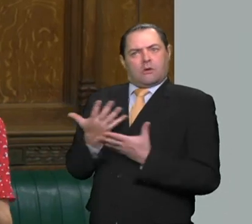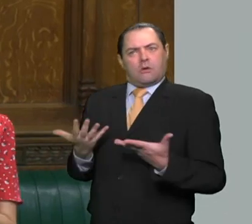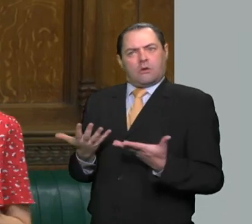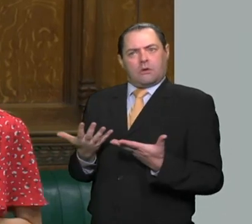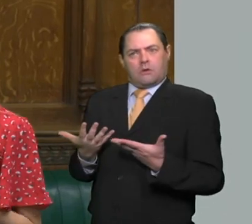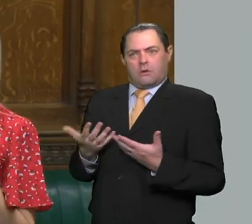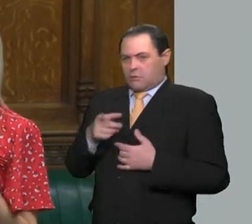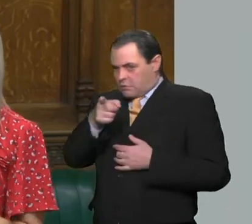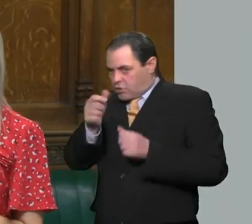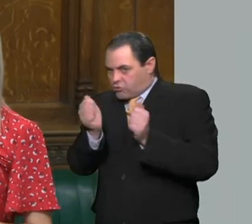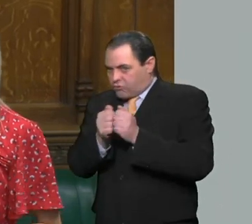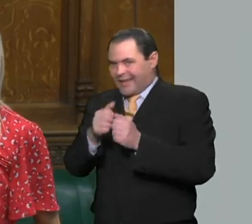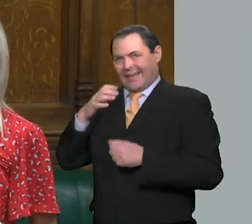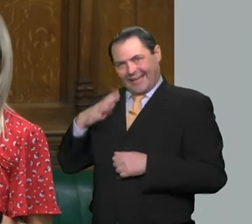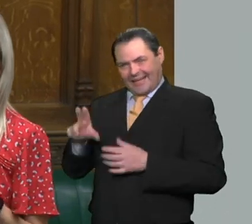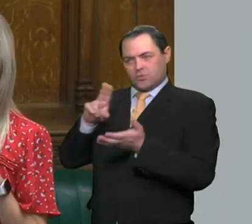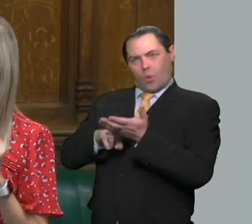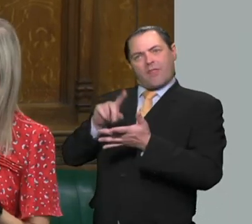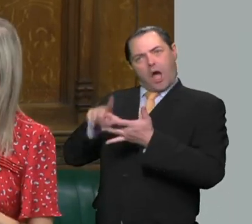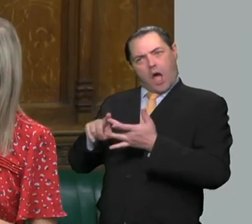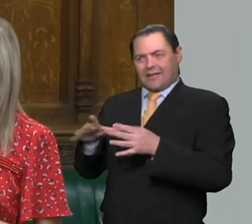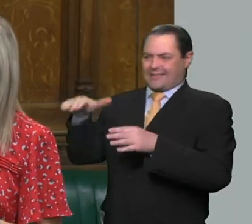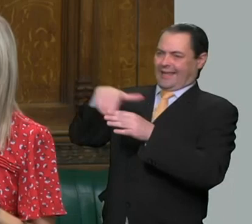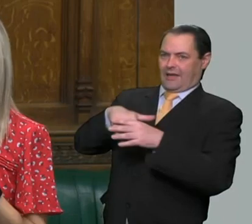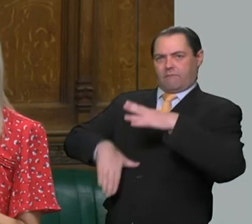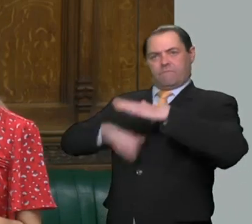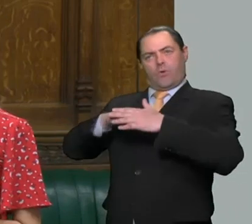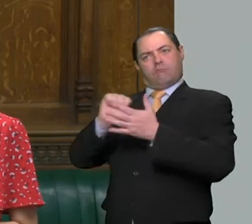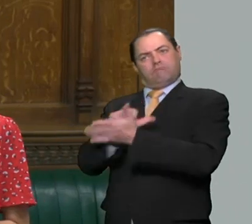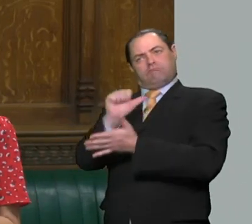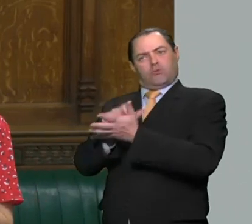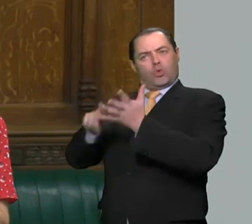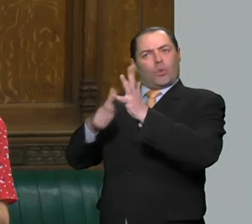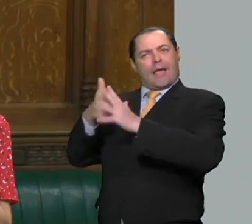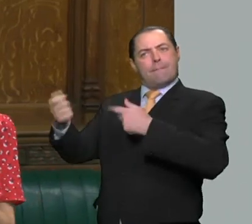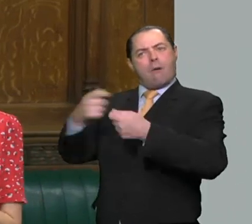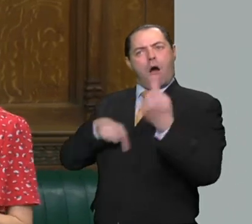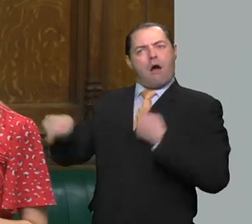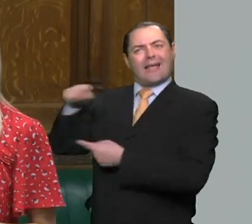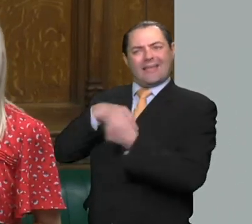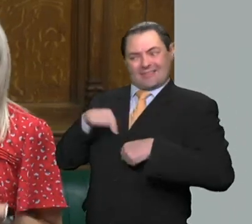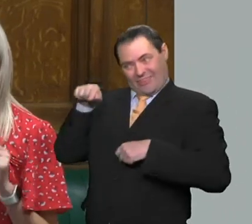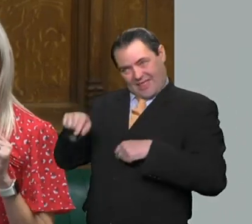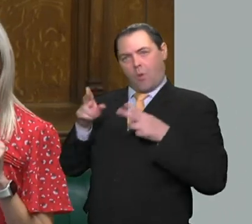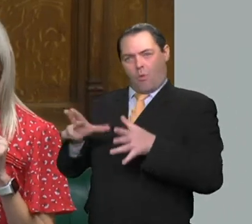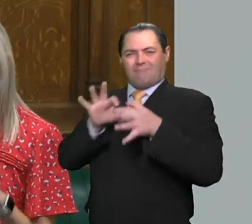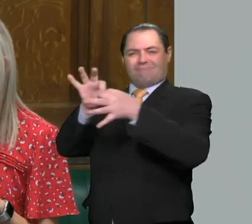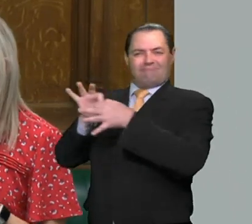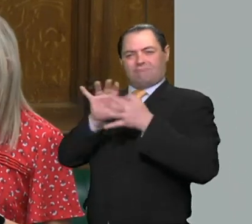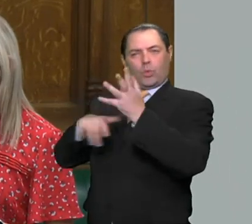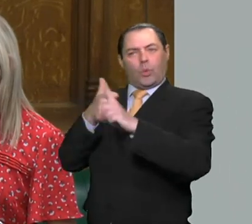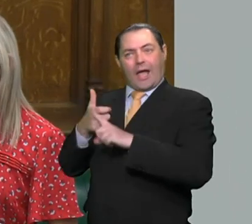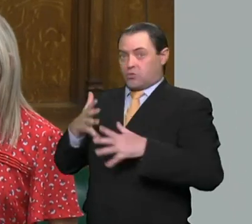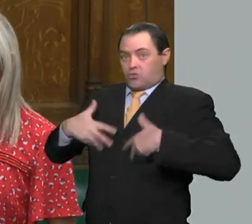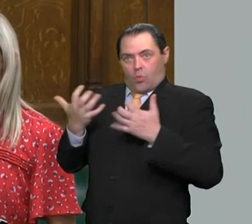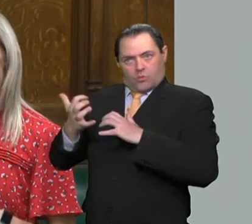a solution that restores Northern Ireland's place within the United Kingdom's internal markets is the only way to avert the collapse of